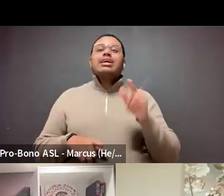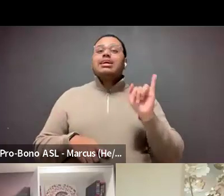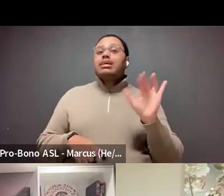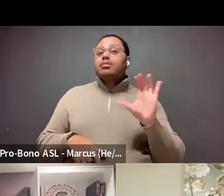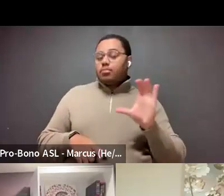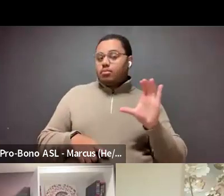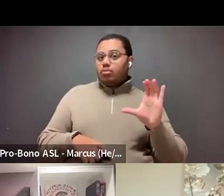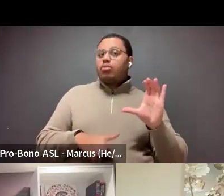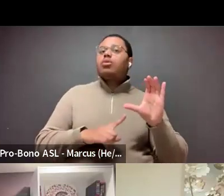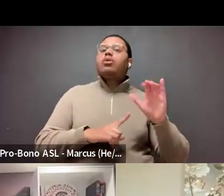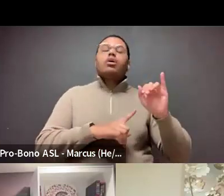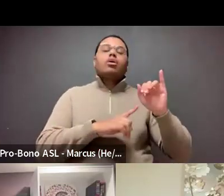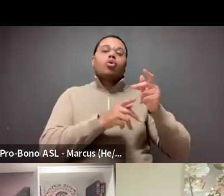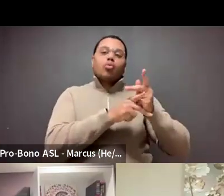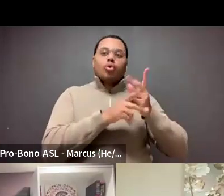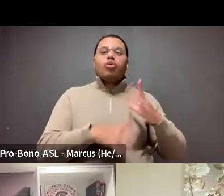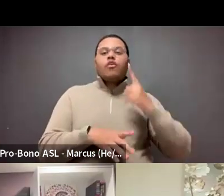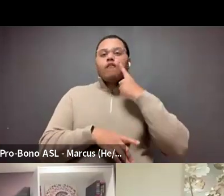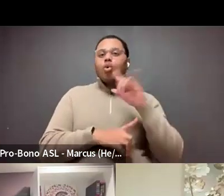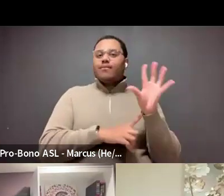normally thought of doing work for film.